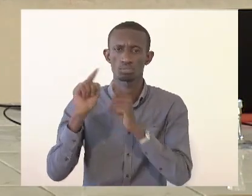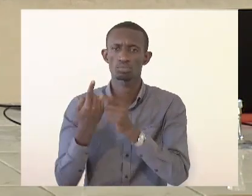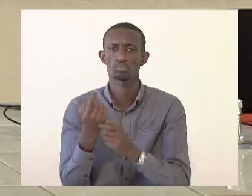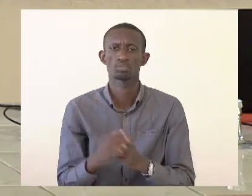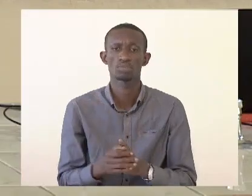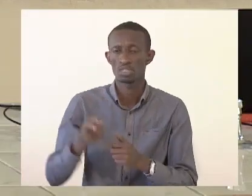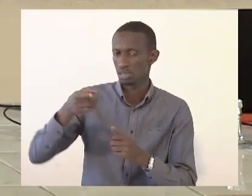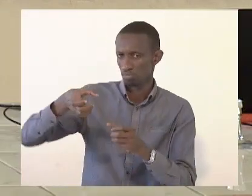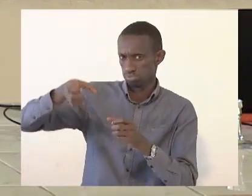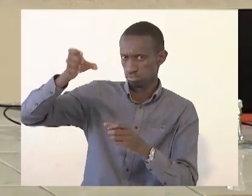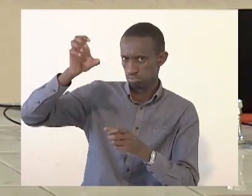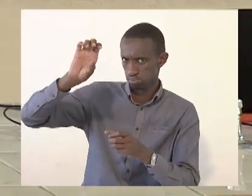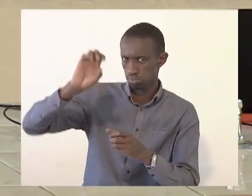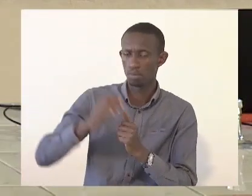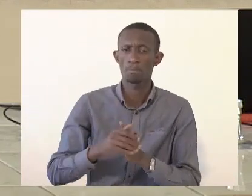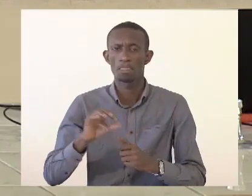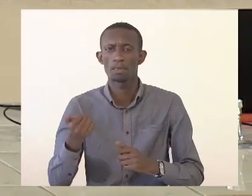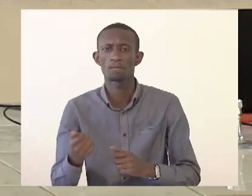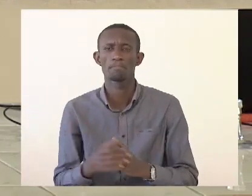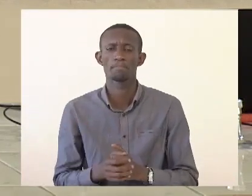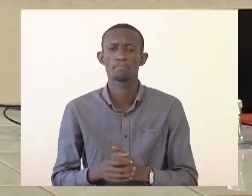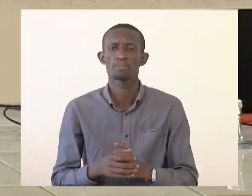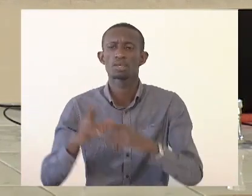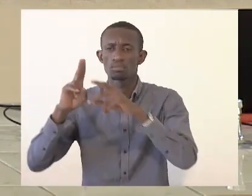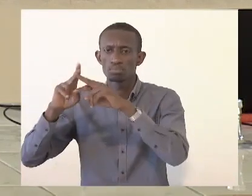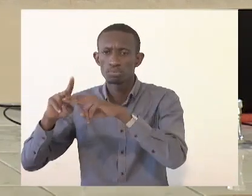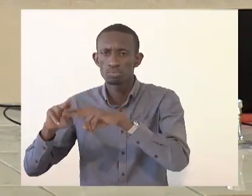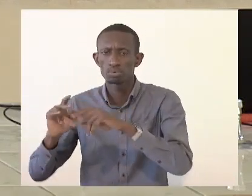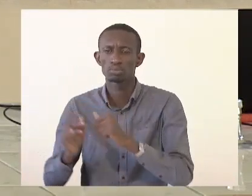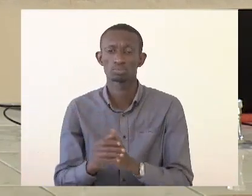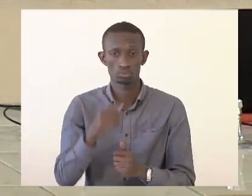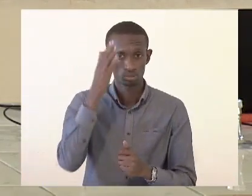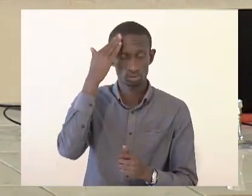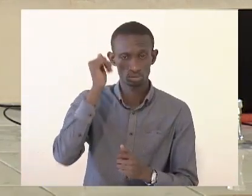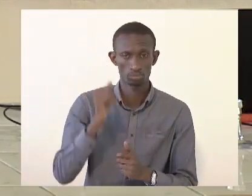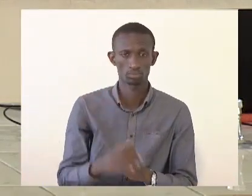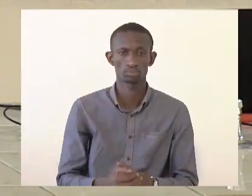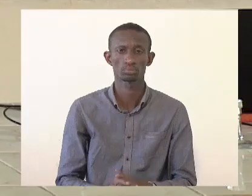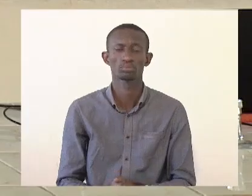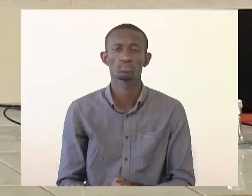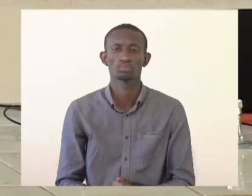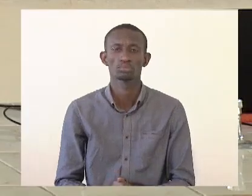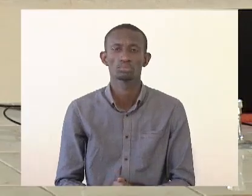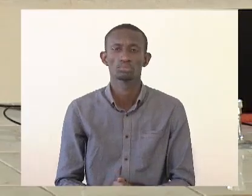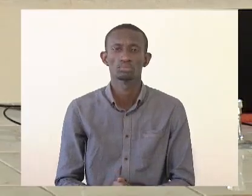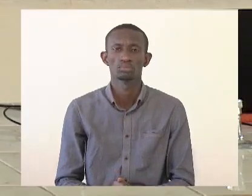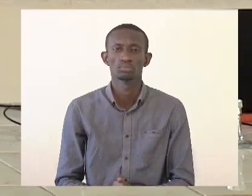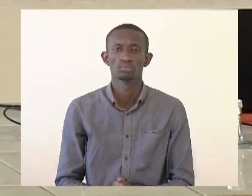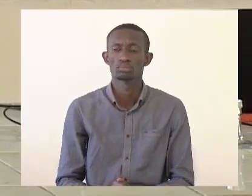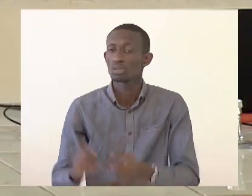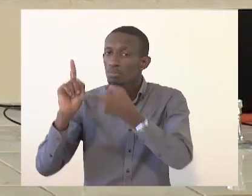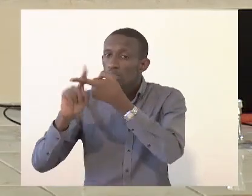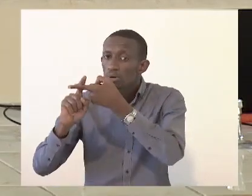be a salt, is, we know that the positive